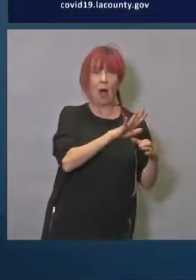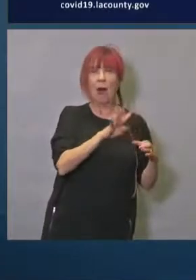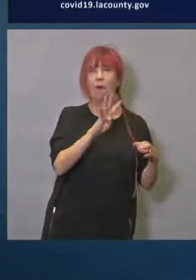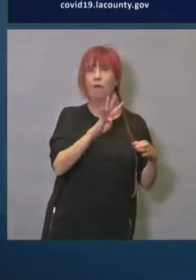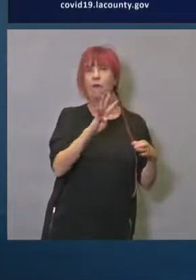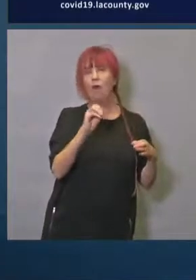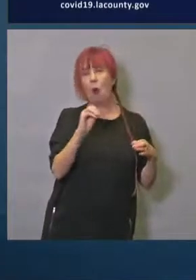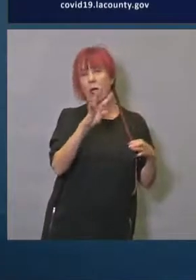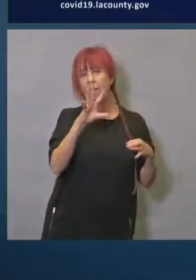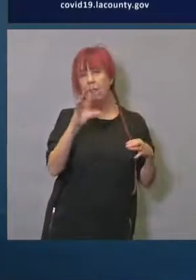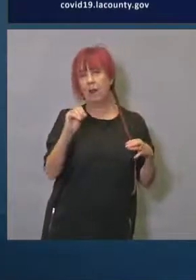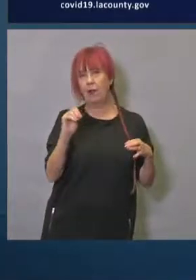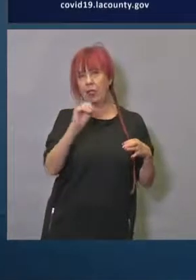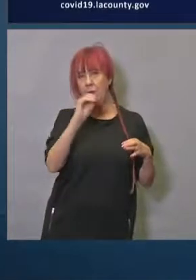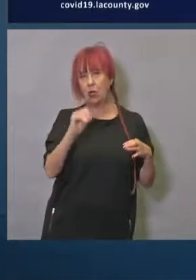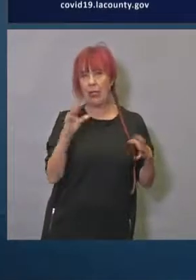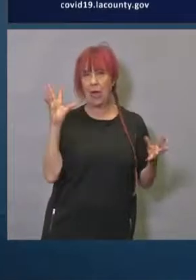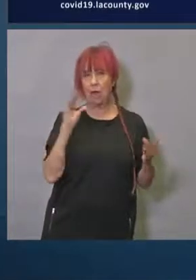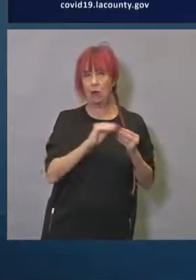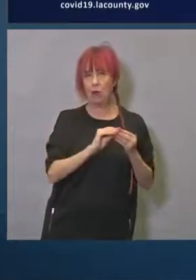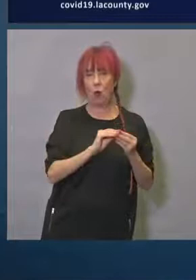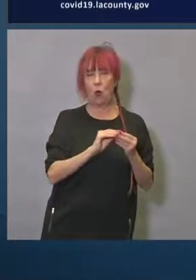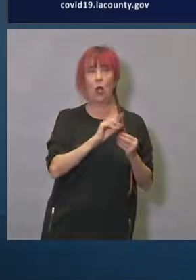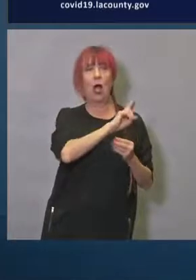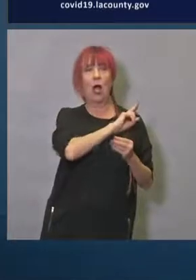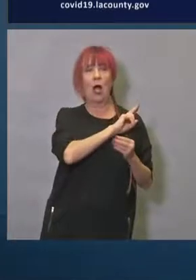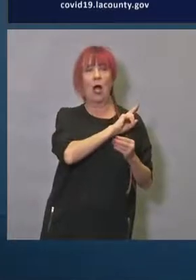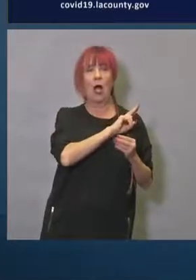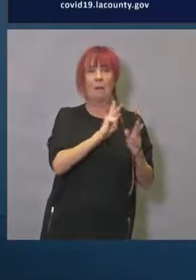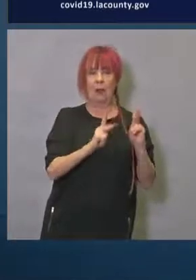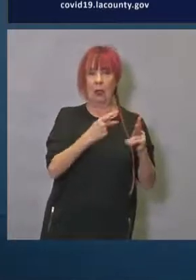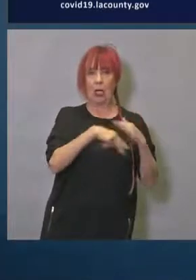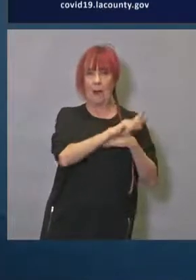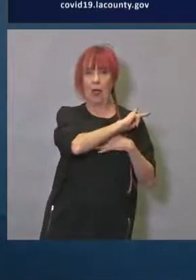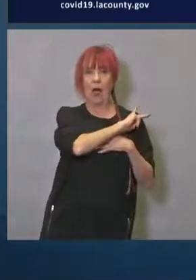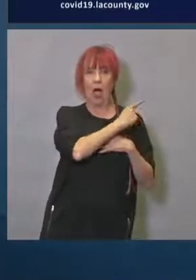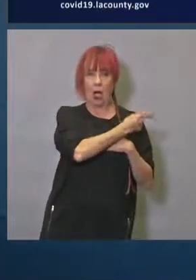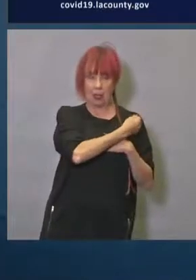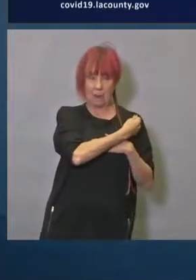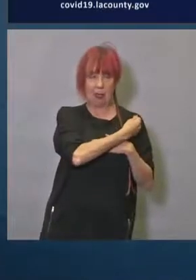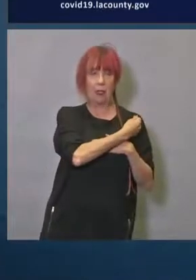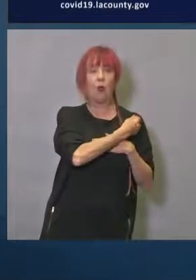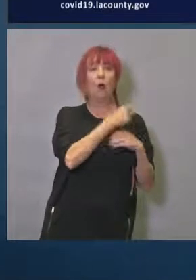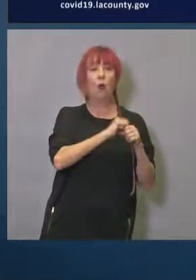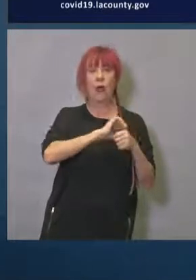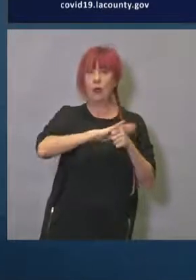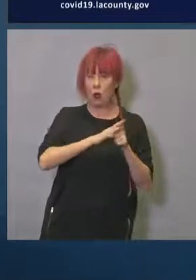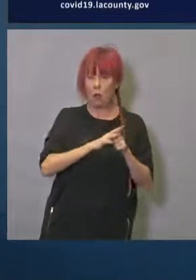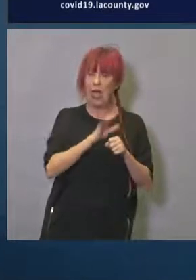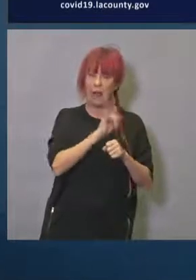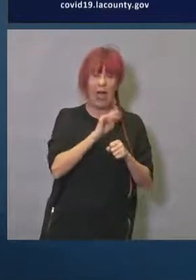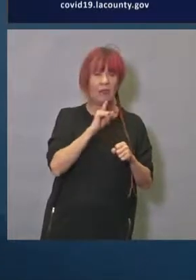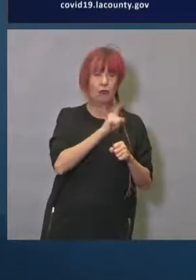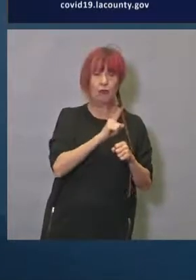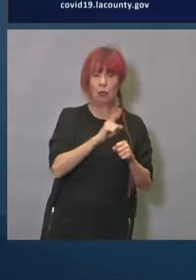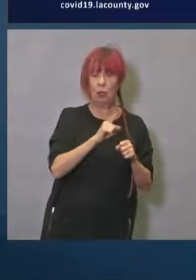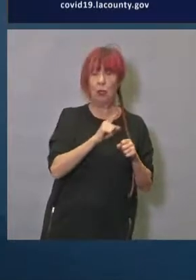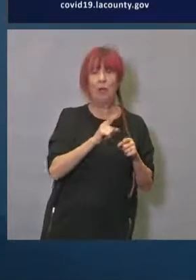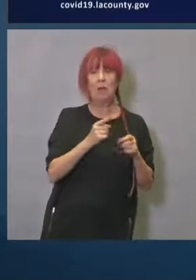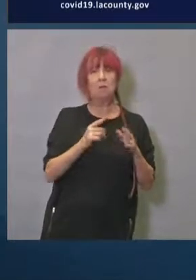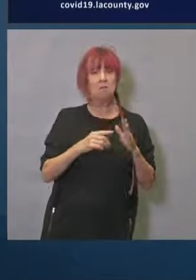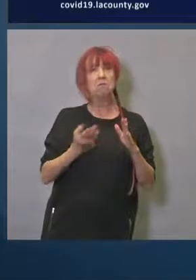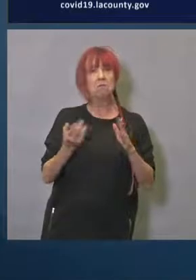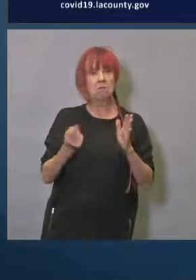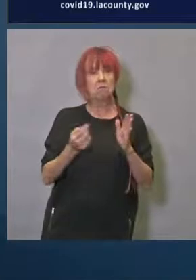to 50% of the total hospitalized patient volume with COVID-19. That's been true really off and on throughout